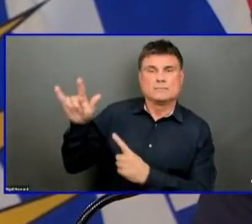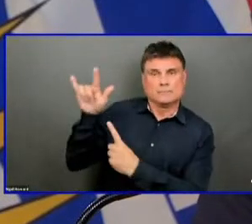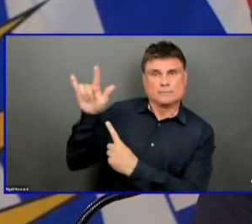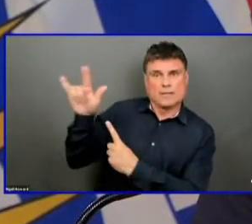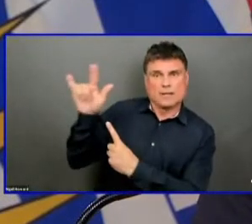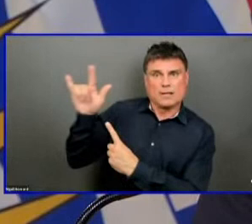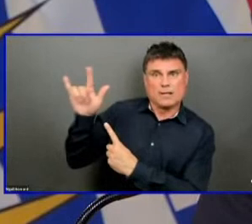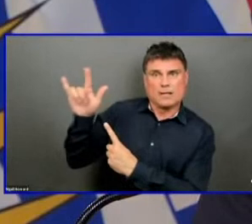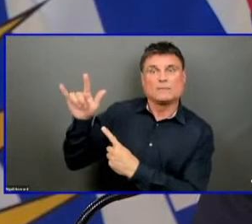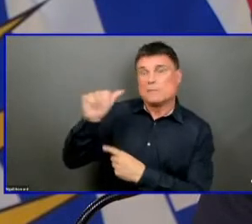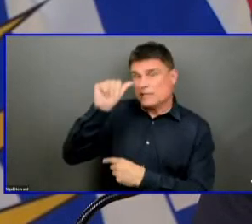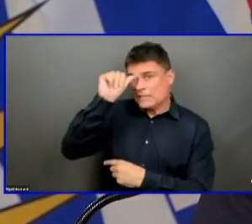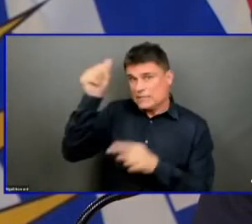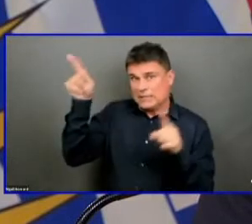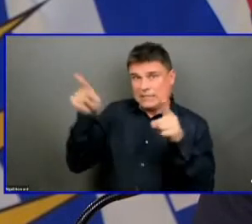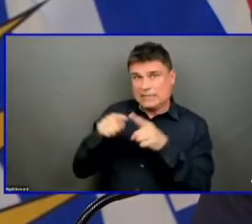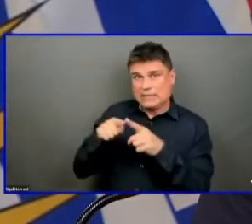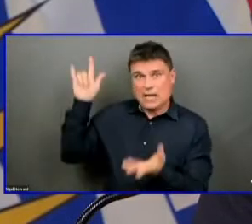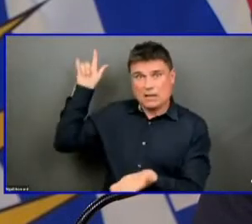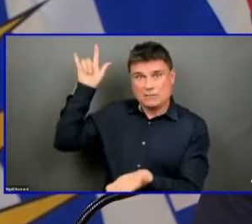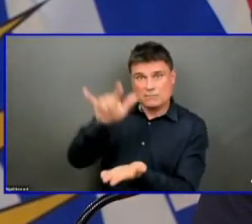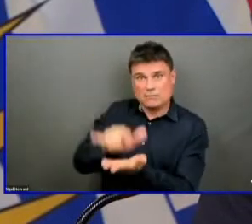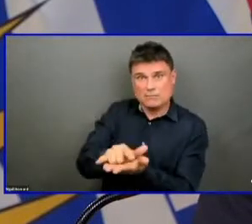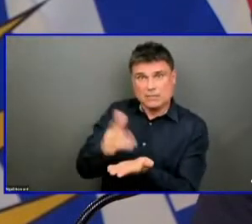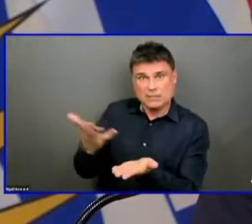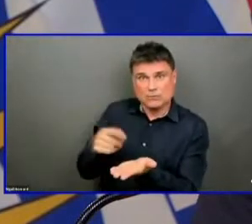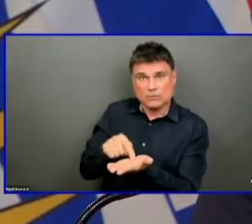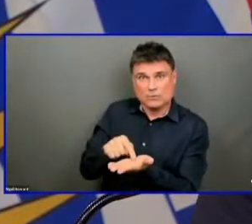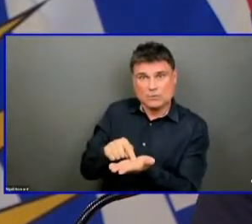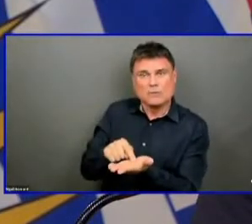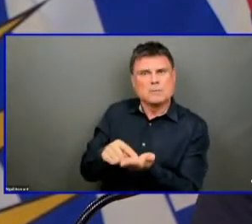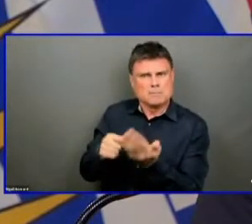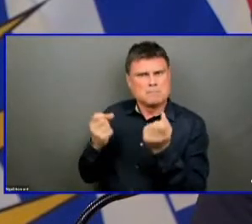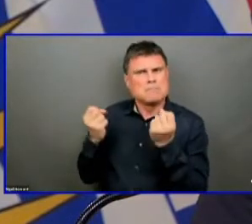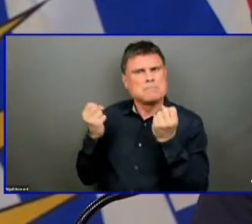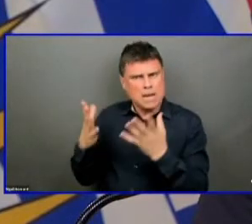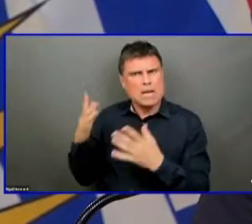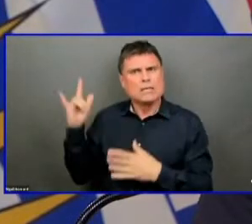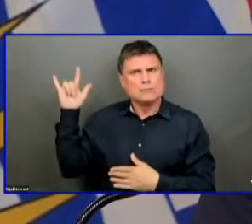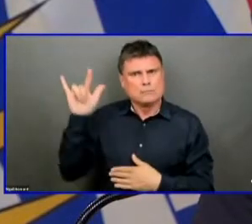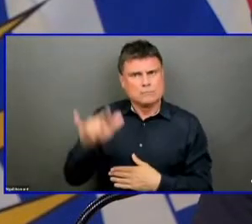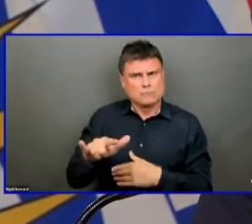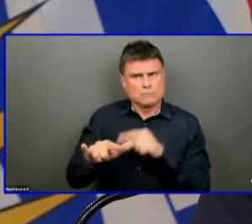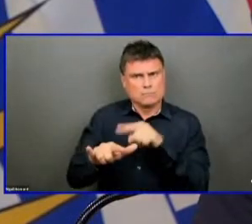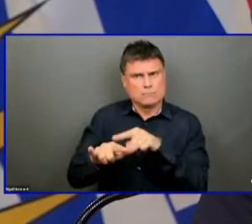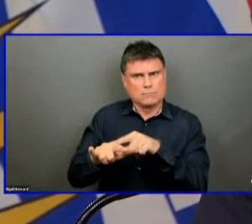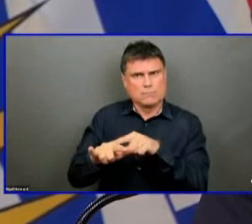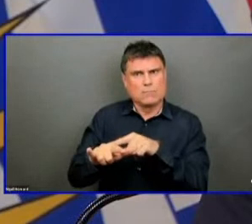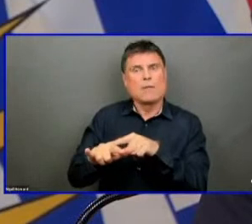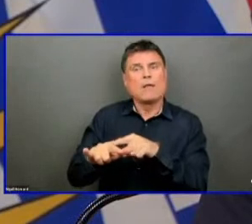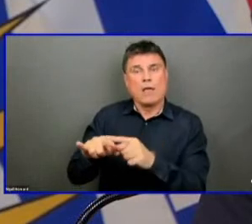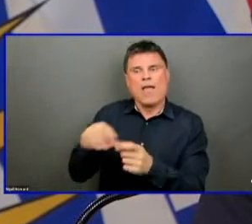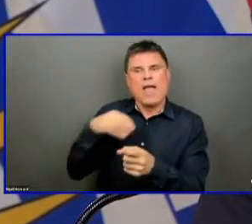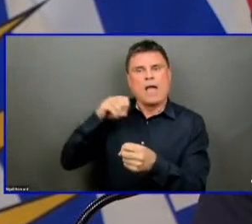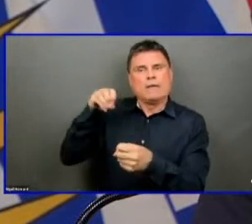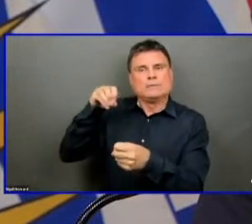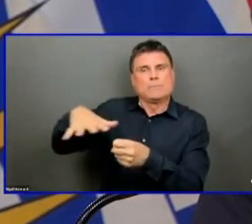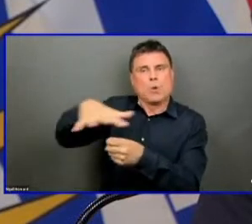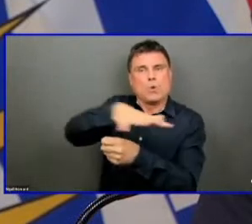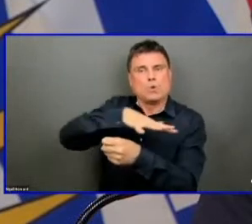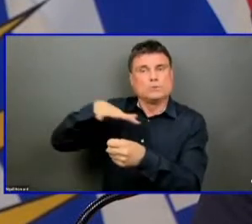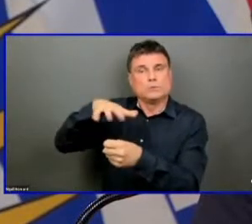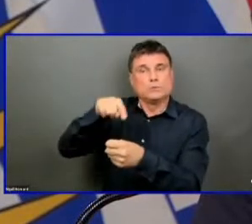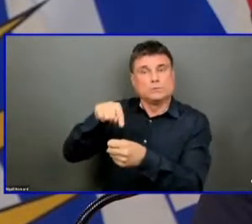basically. There are a lot of cases of exposure on those flights also. Have you seen any case, have you noticed any case of